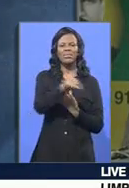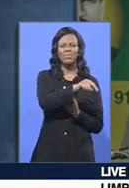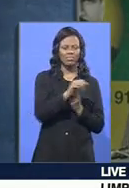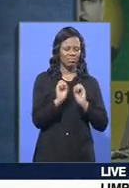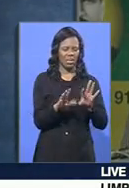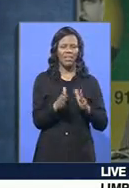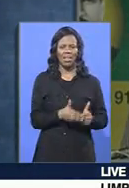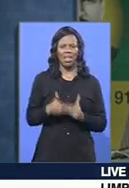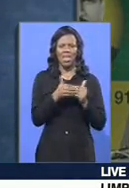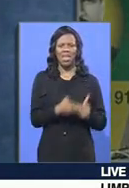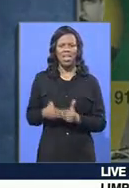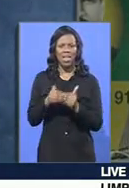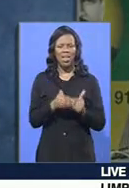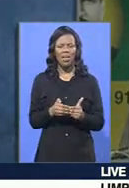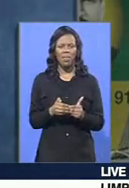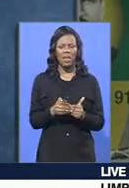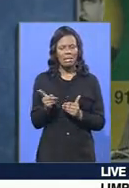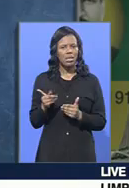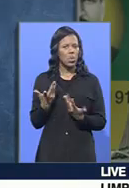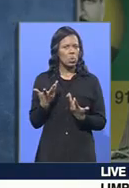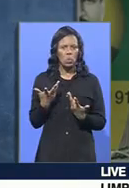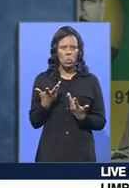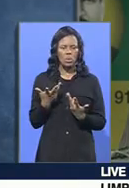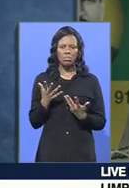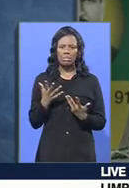friends. He agonized